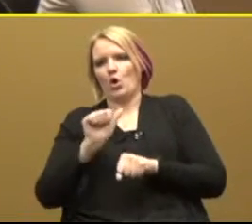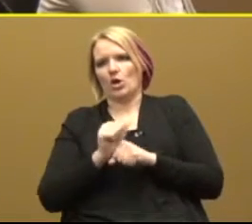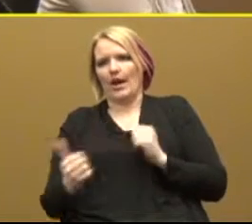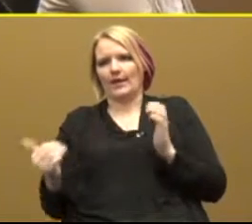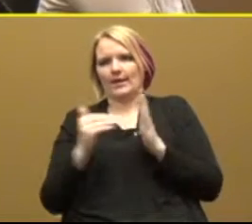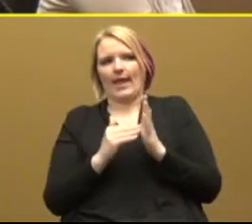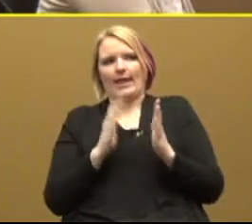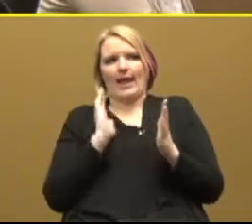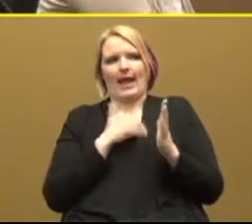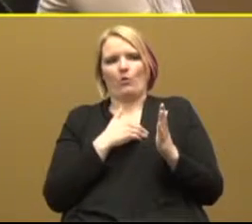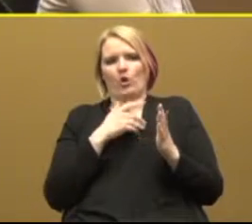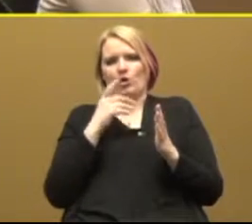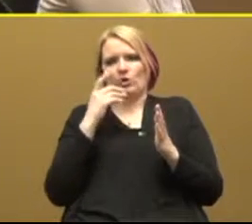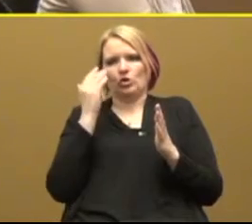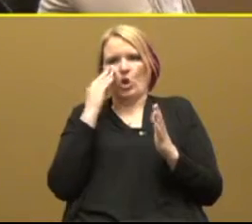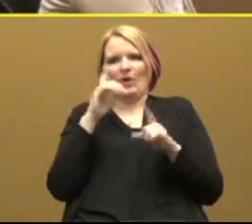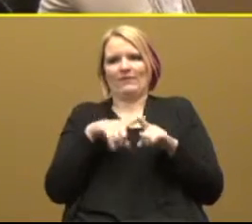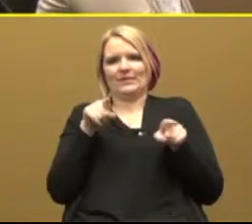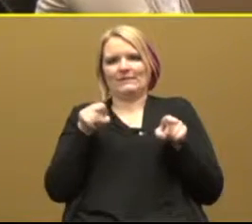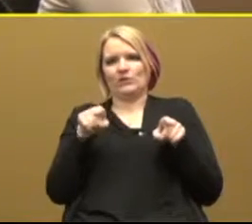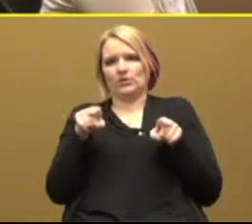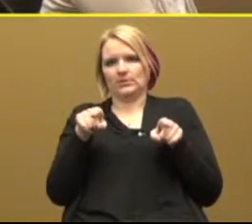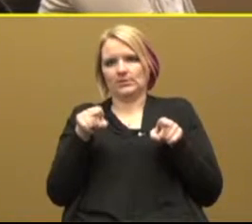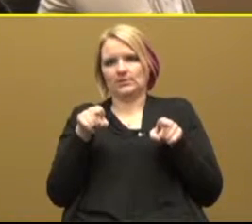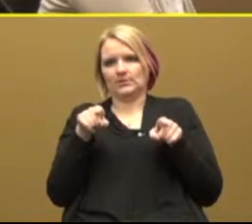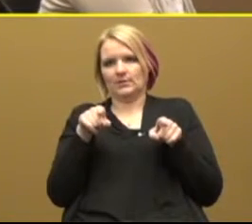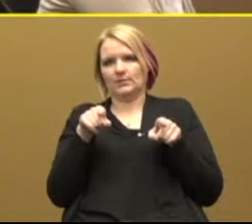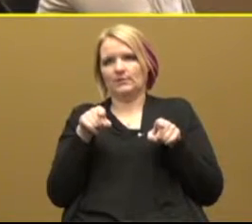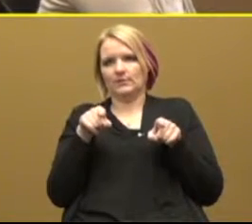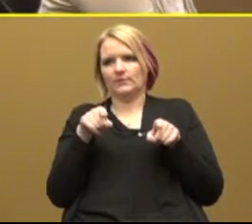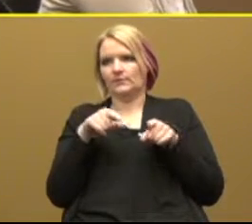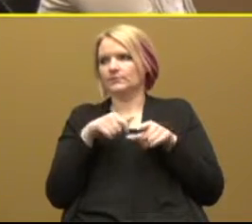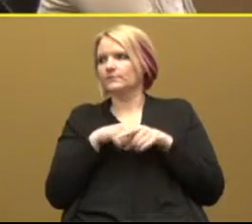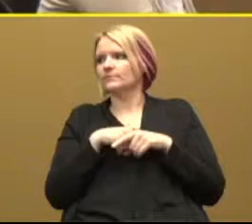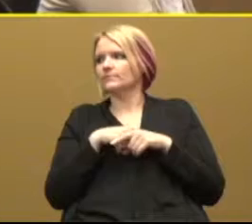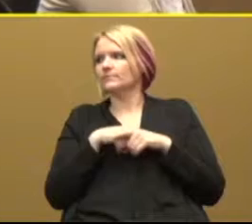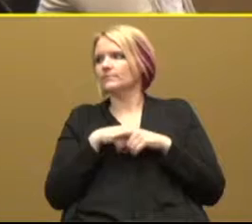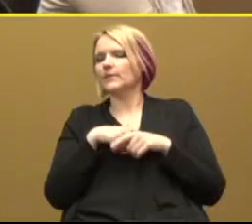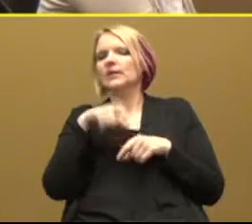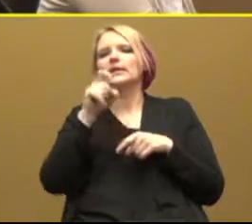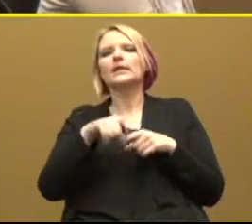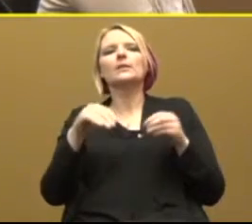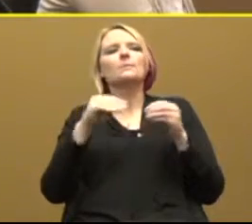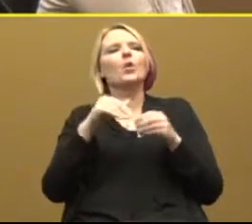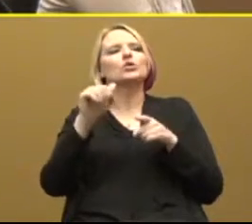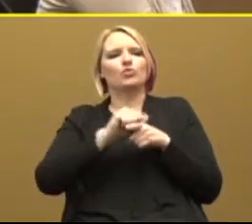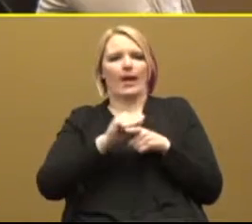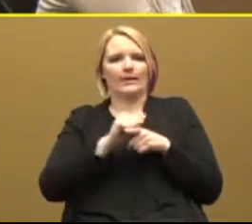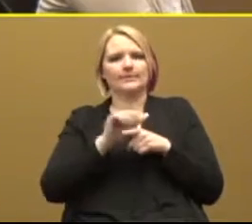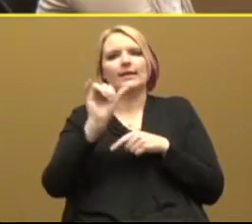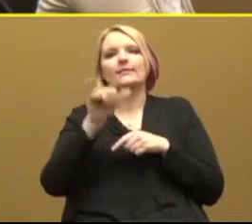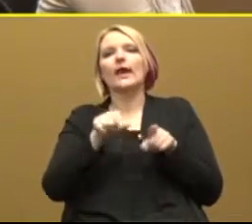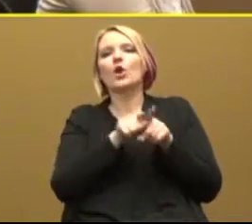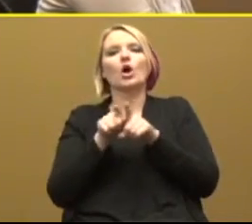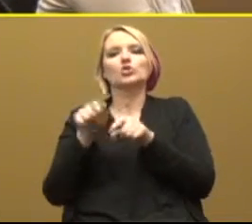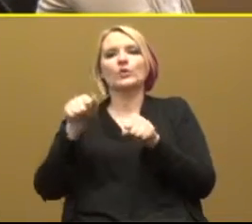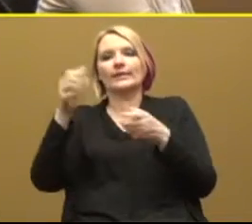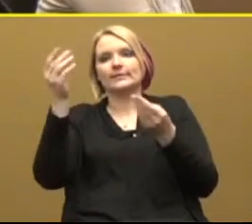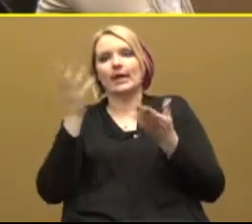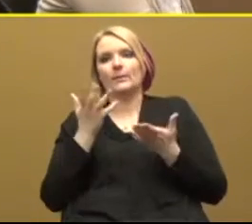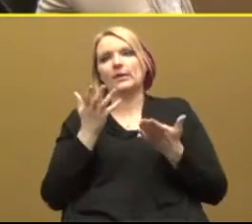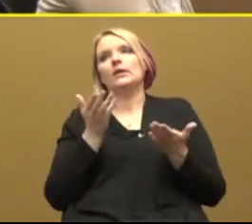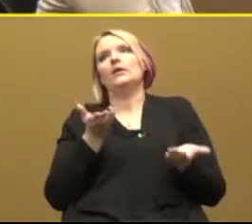on our discrimination. Okay? So we need some more trials. This could also tell me